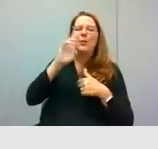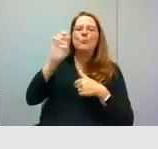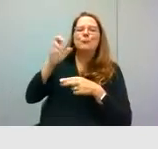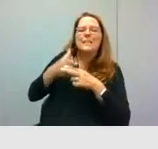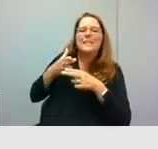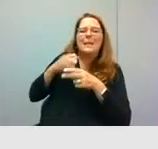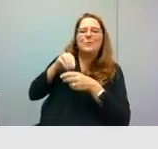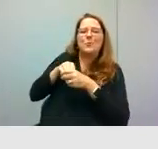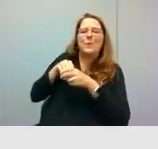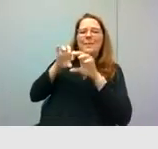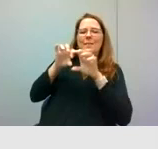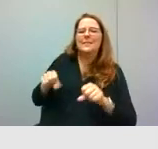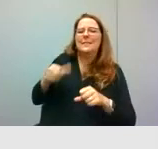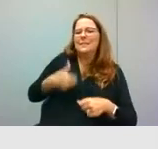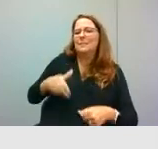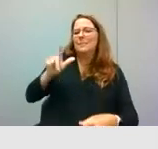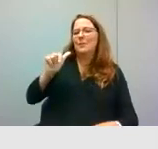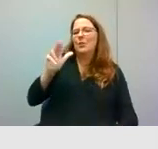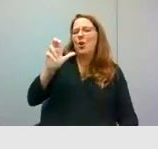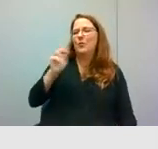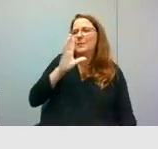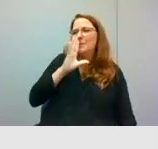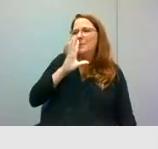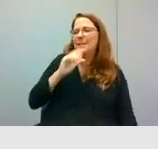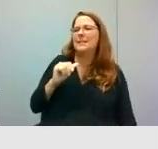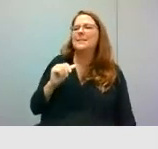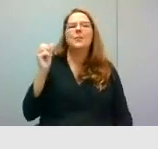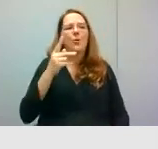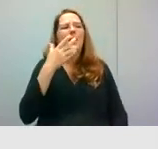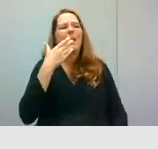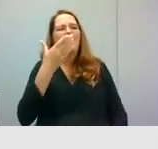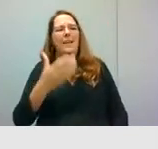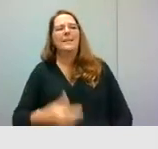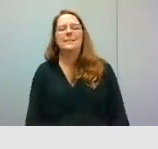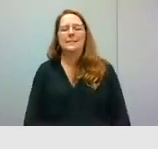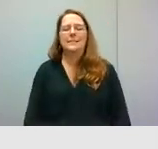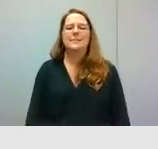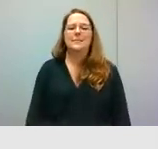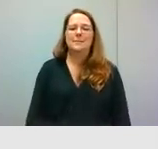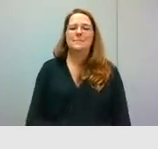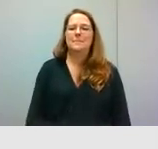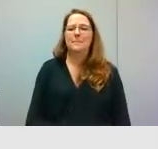in the system. This is Lauren. Okay, thanks.